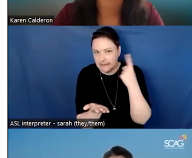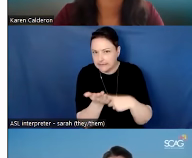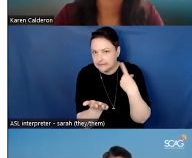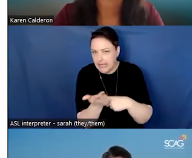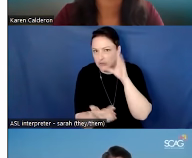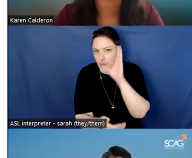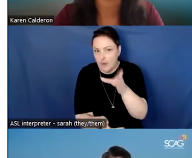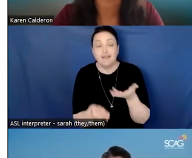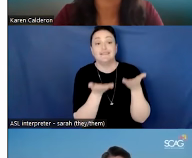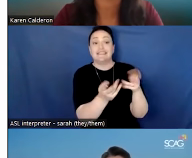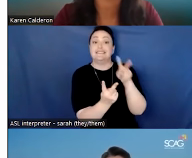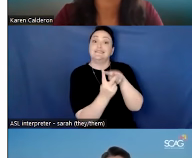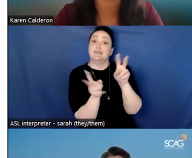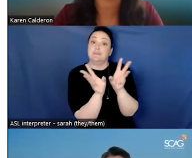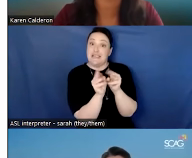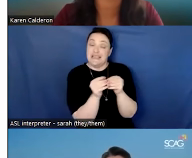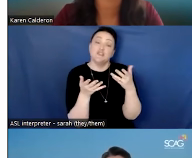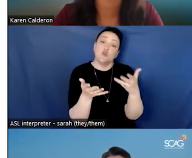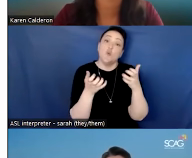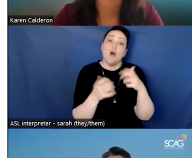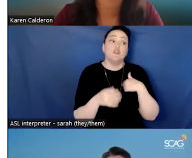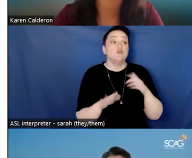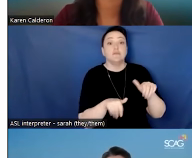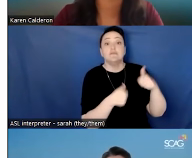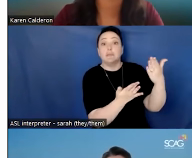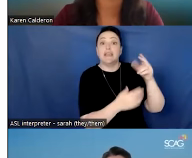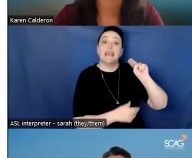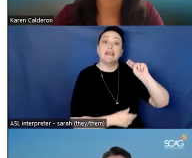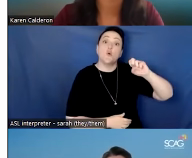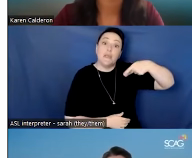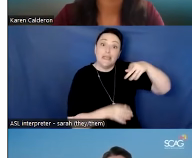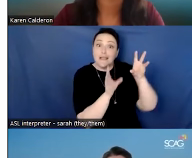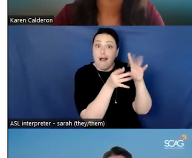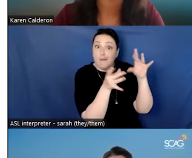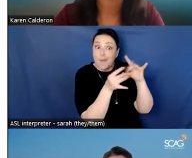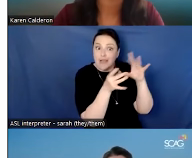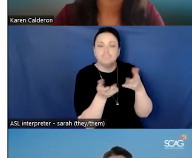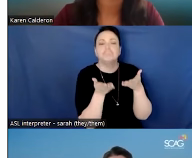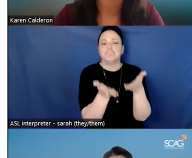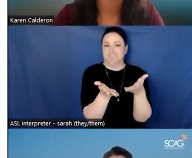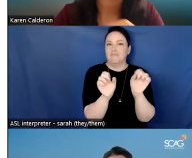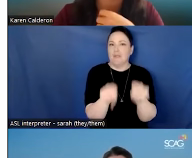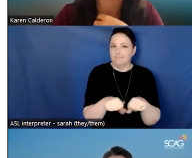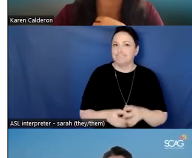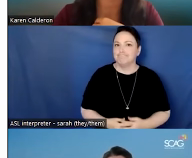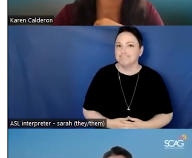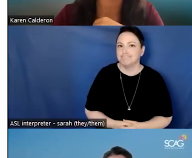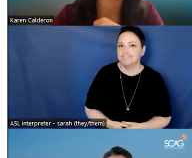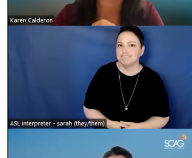or submitting a comment on the NOP, you can do so using the information on the slide.